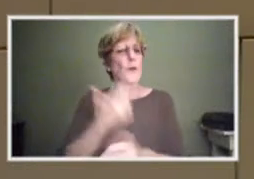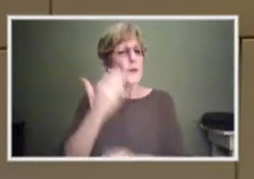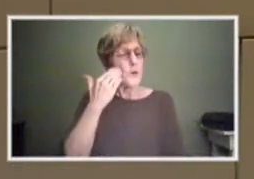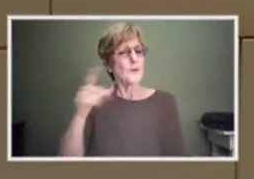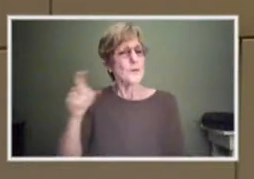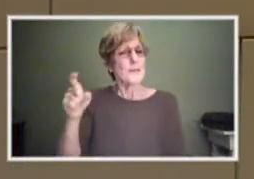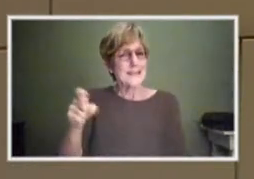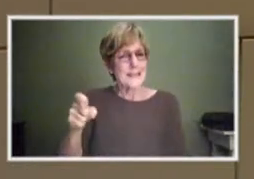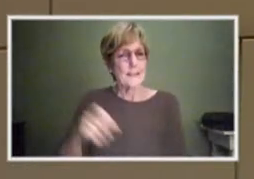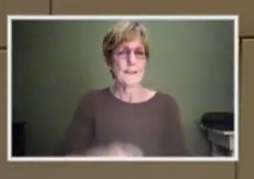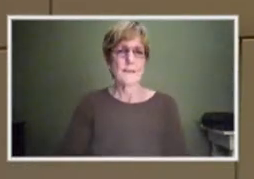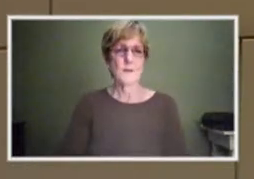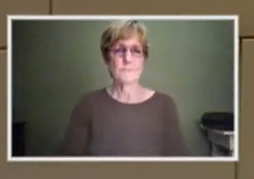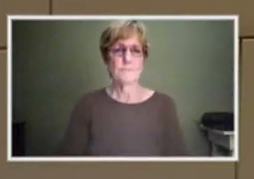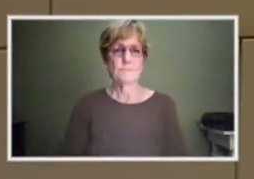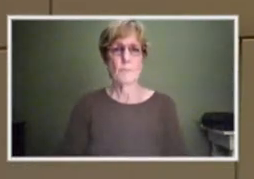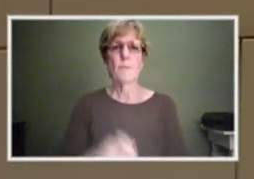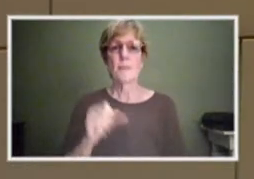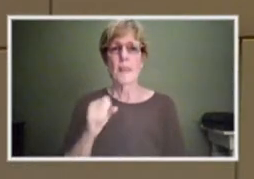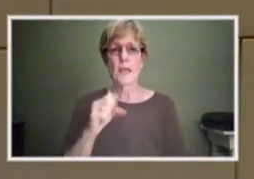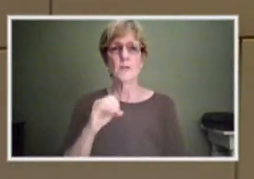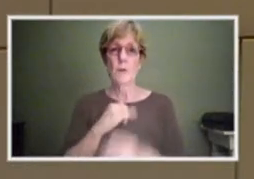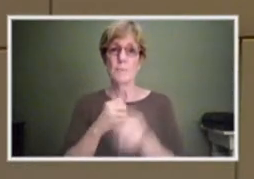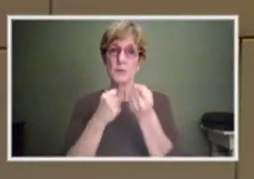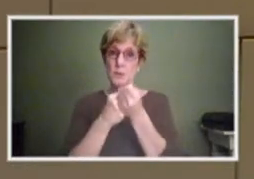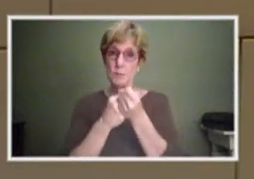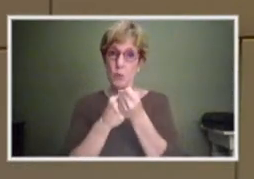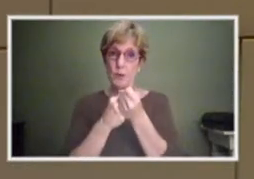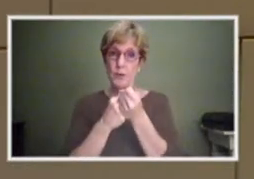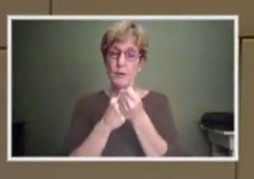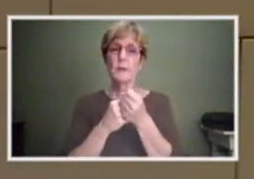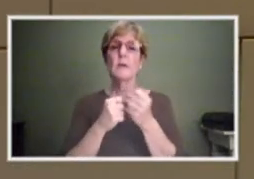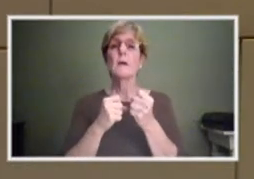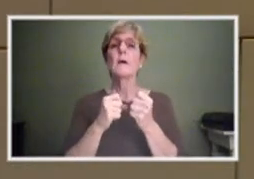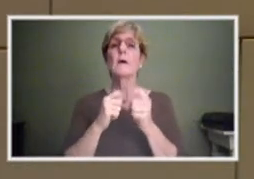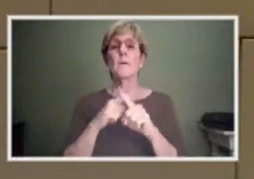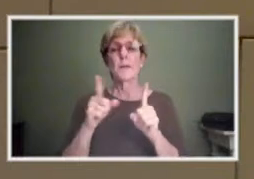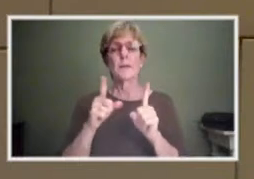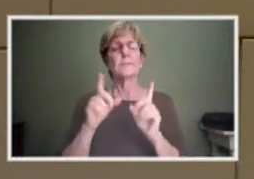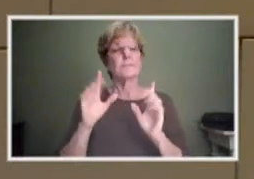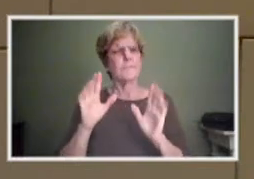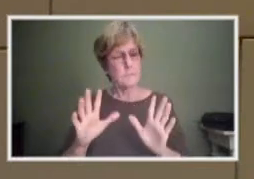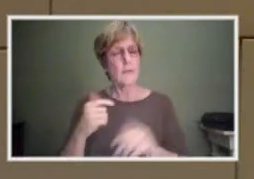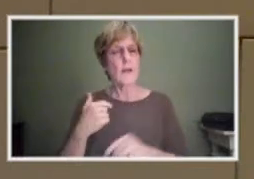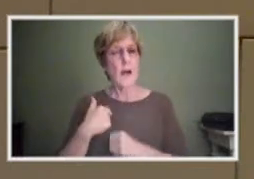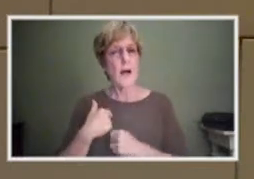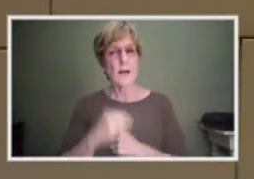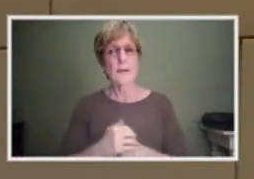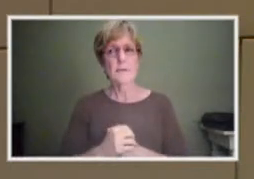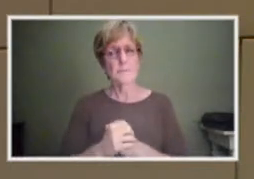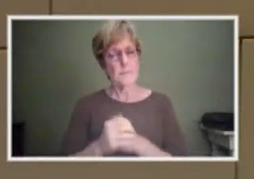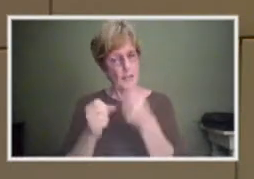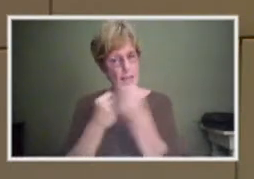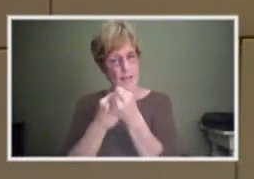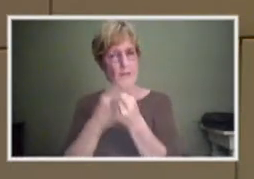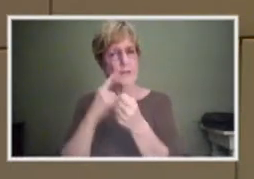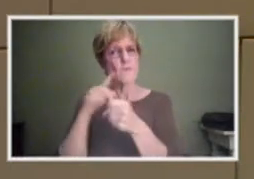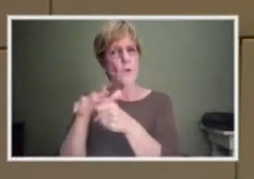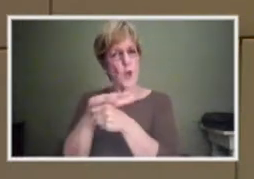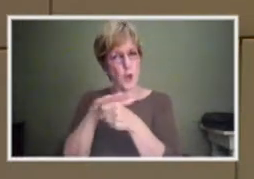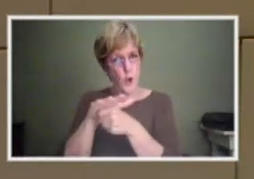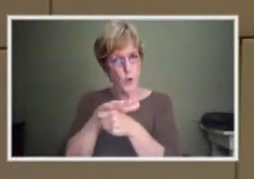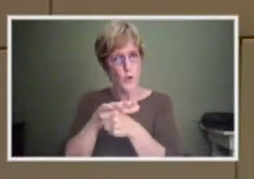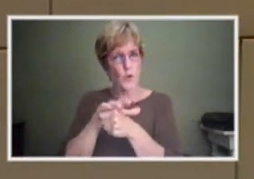mouths are. So I'll be supporting, but as I stated earlier, I advocated for a local